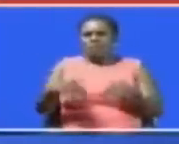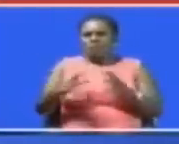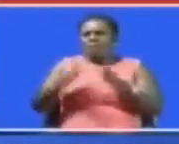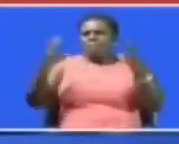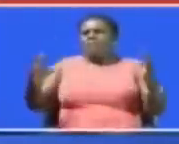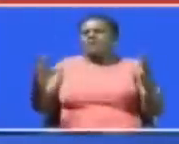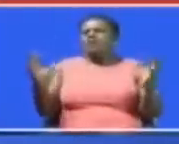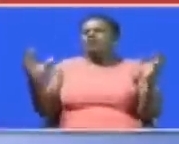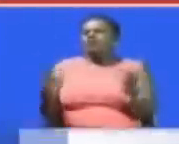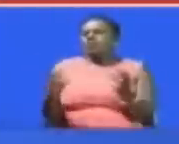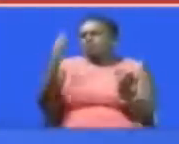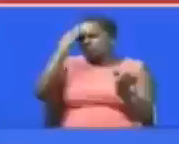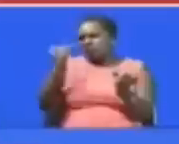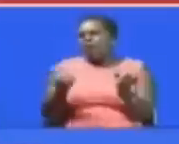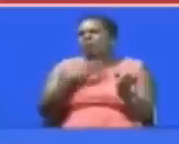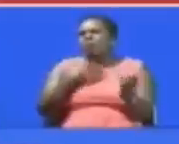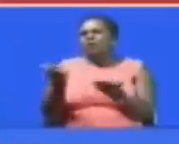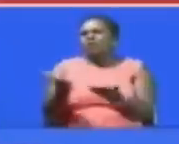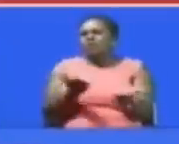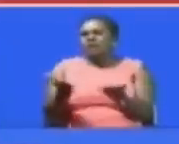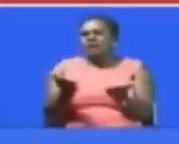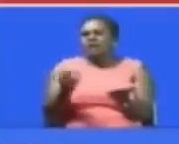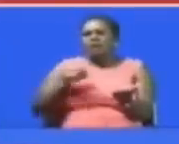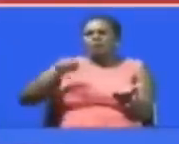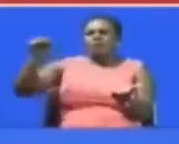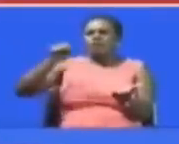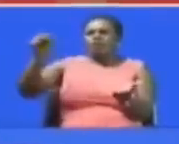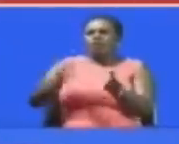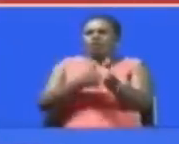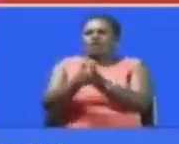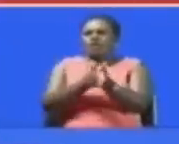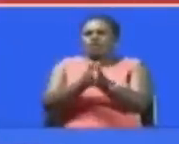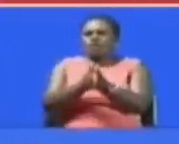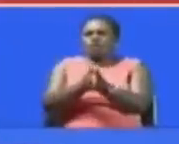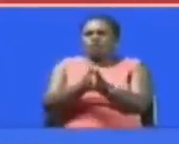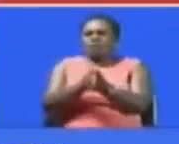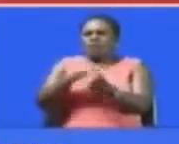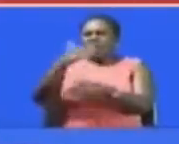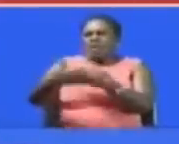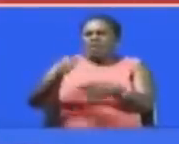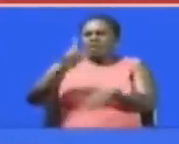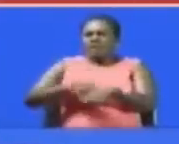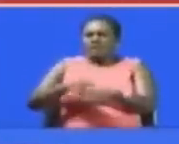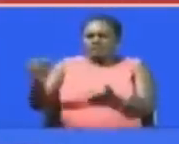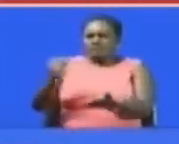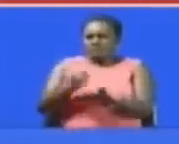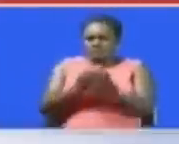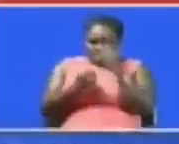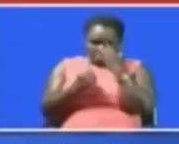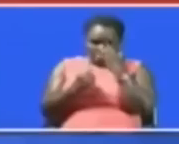from big communities? It's because we want to serve certain political interests that includes votes. Every time somebody's being appointed,